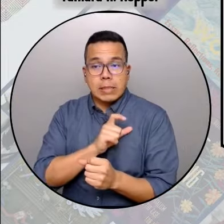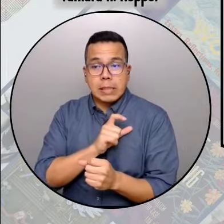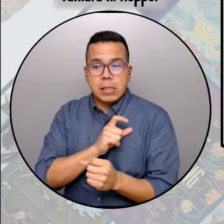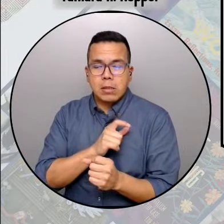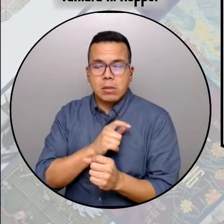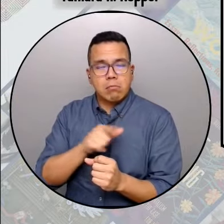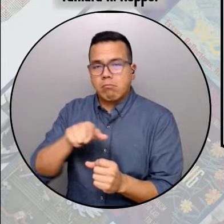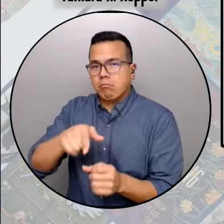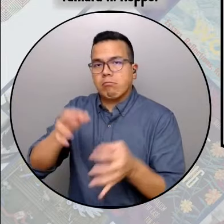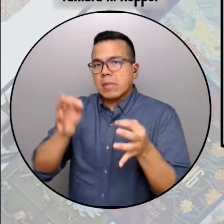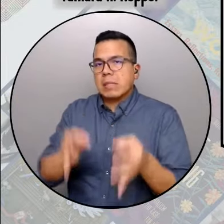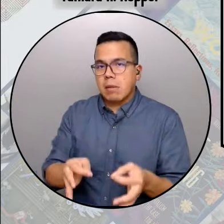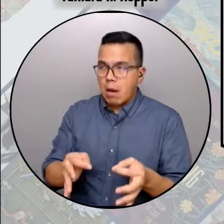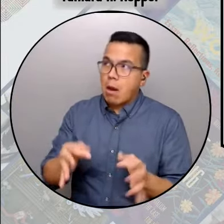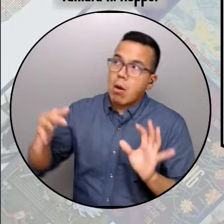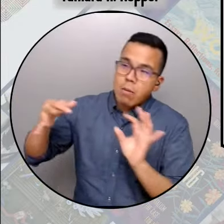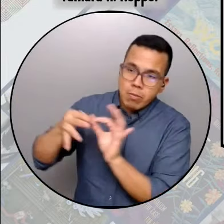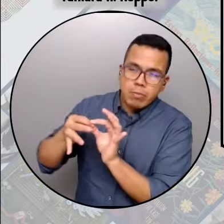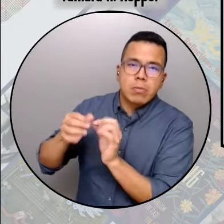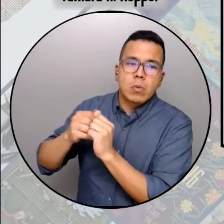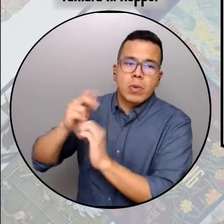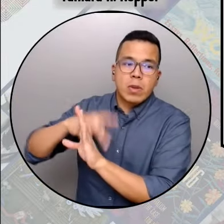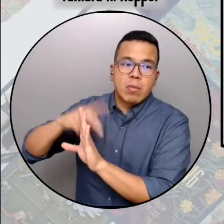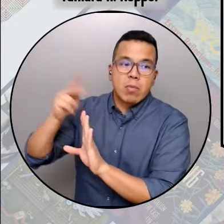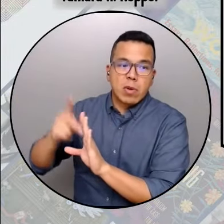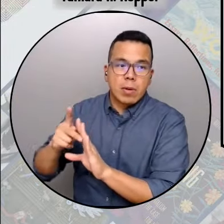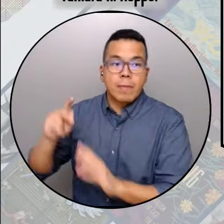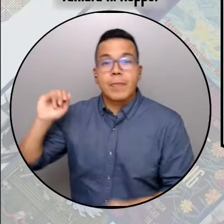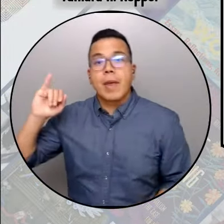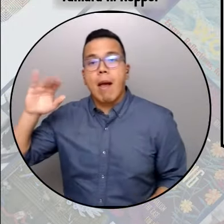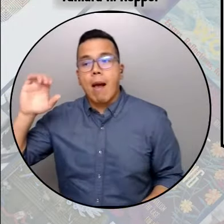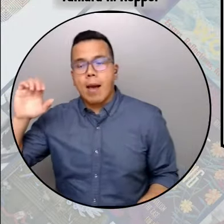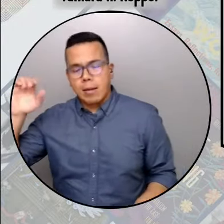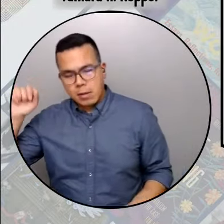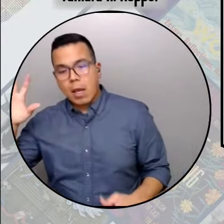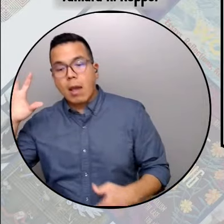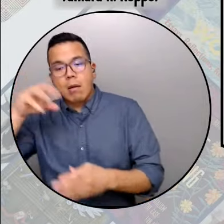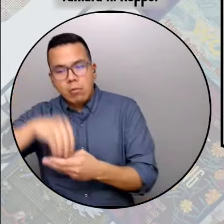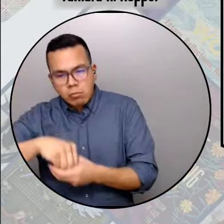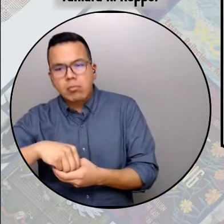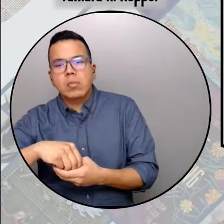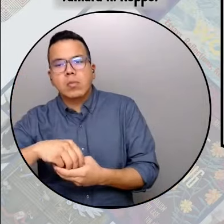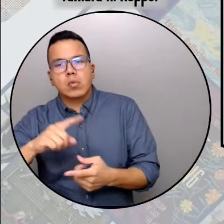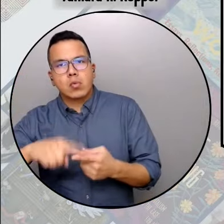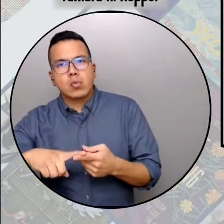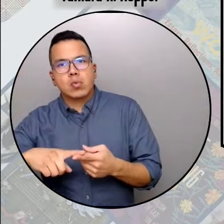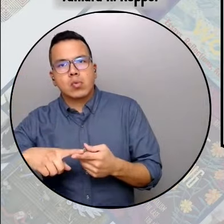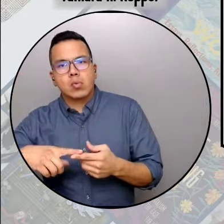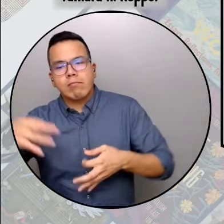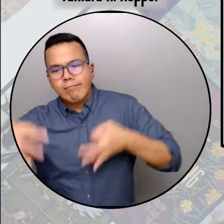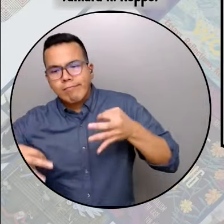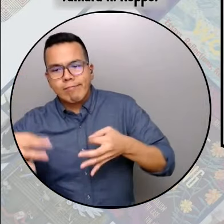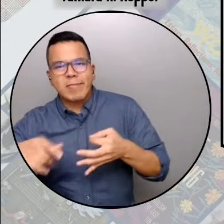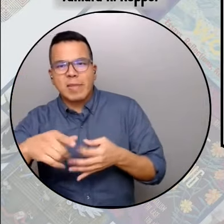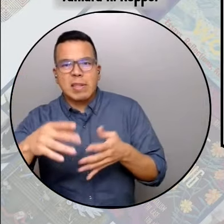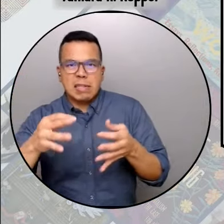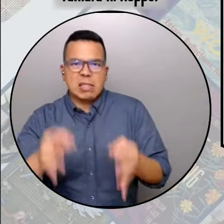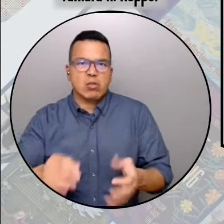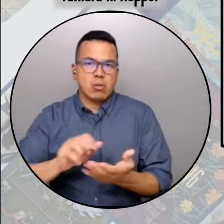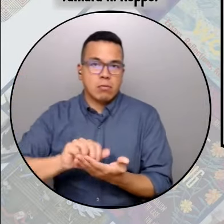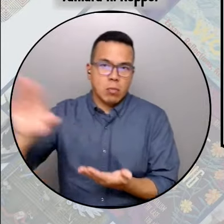local law enforcement in some cases to enforce these immigration laws. And this has been a big source of tension, right?